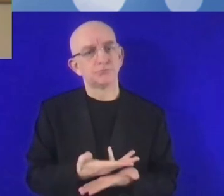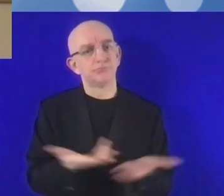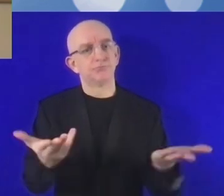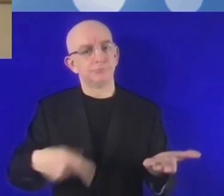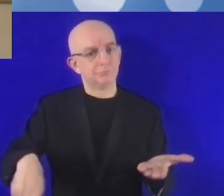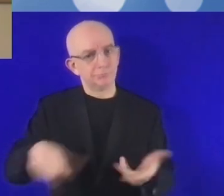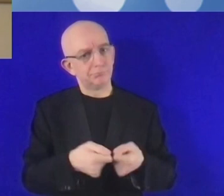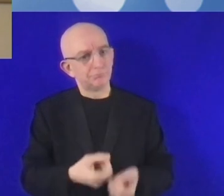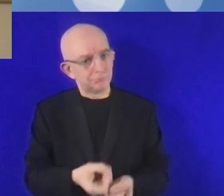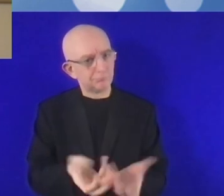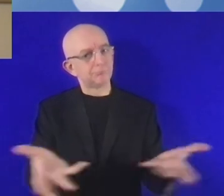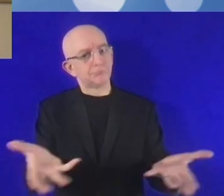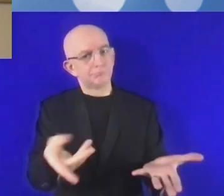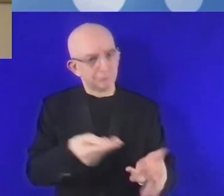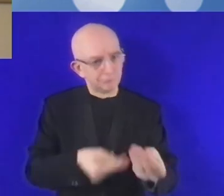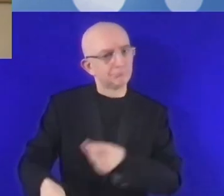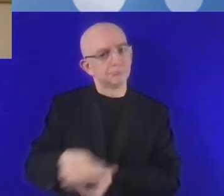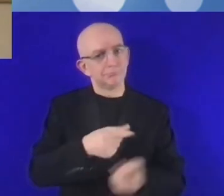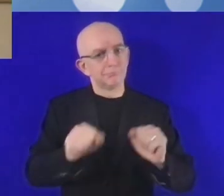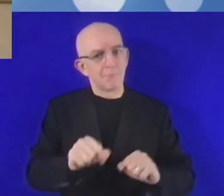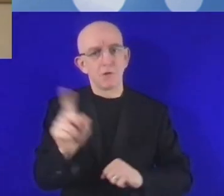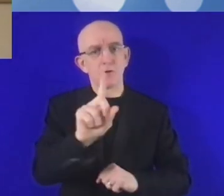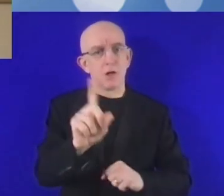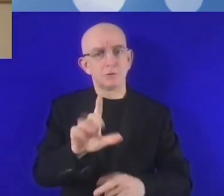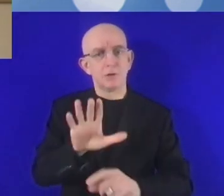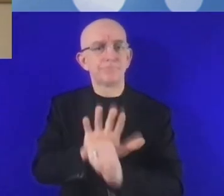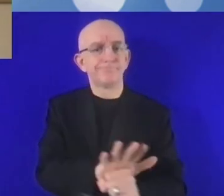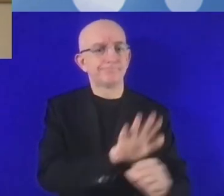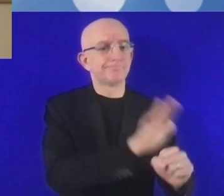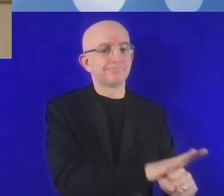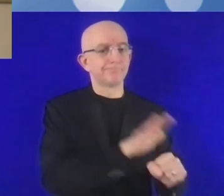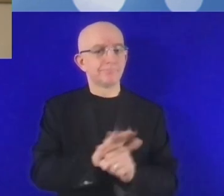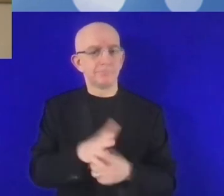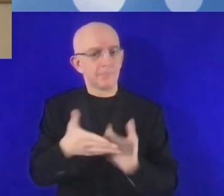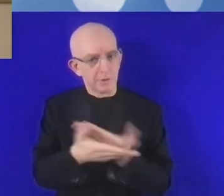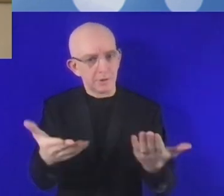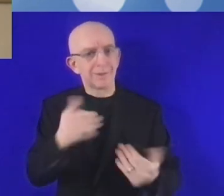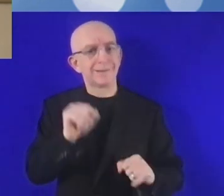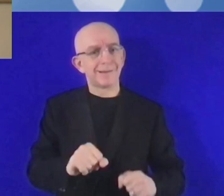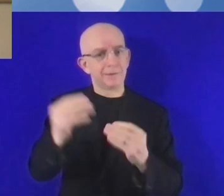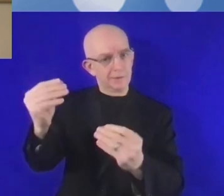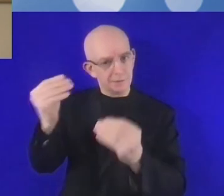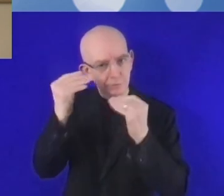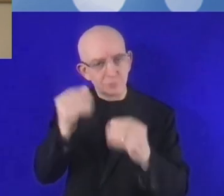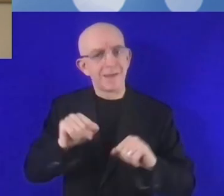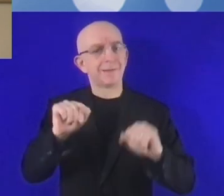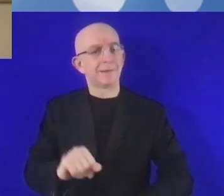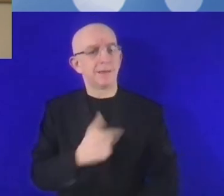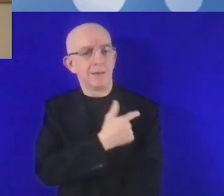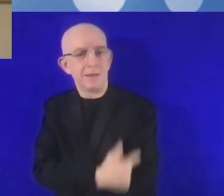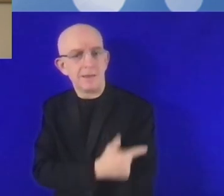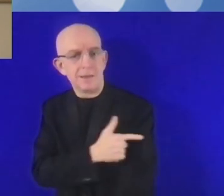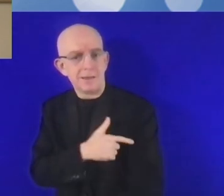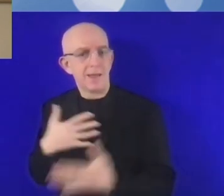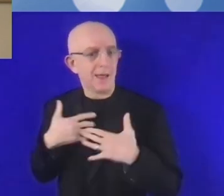we believe that these things are very, very important for the socioeconomic development of markets more generally. But I speak, with the hat